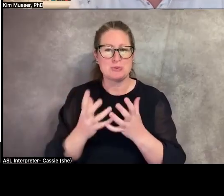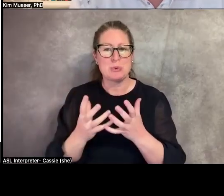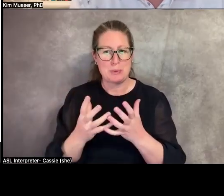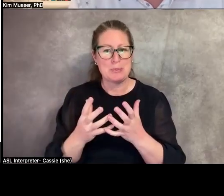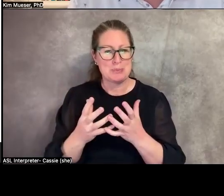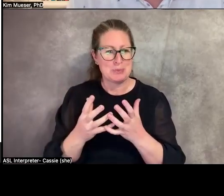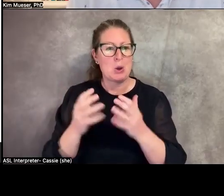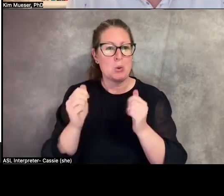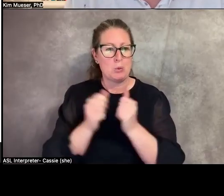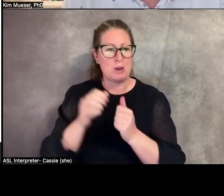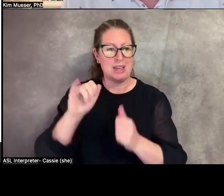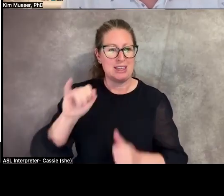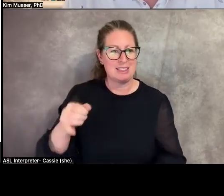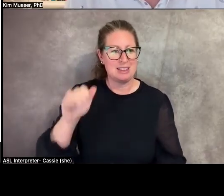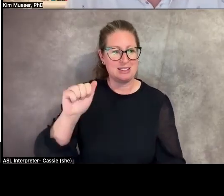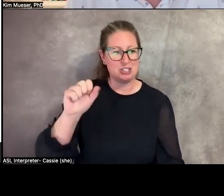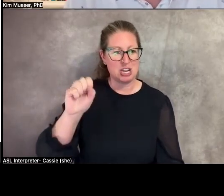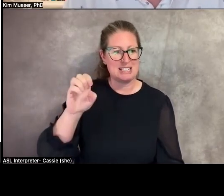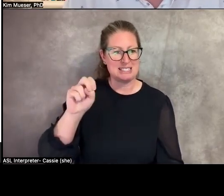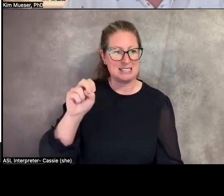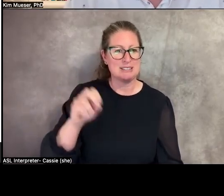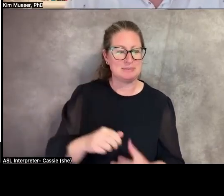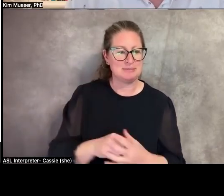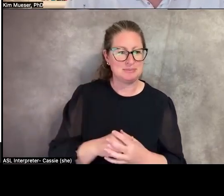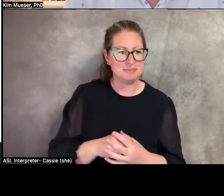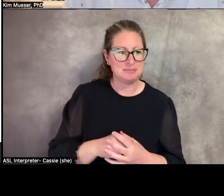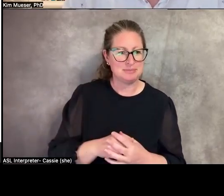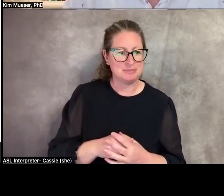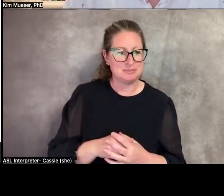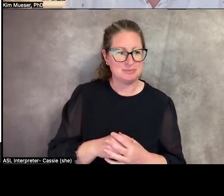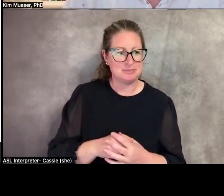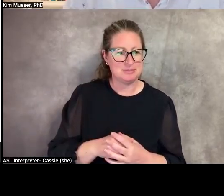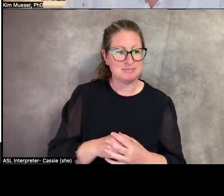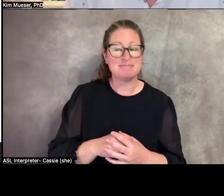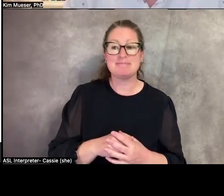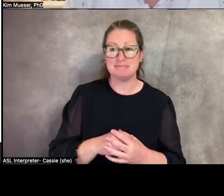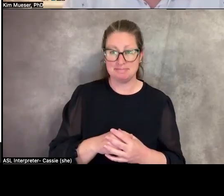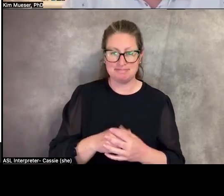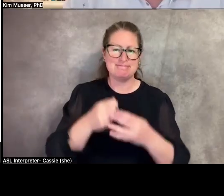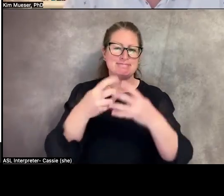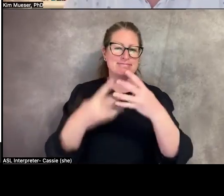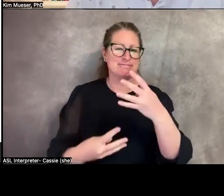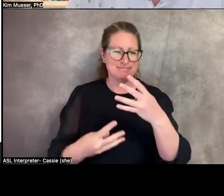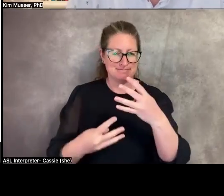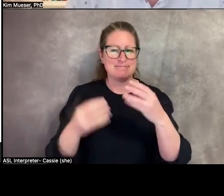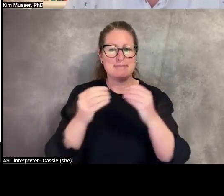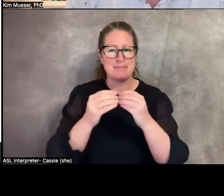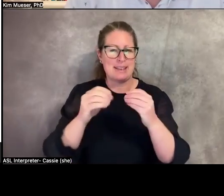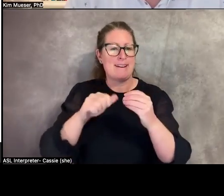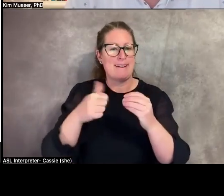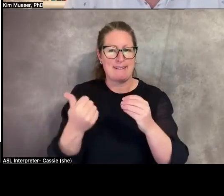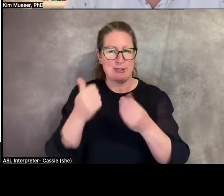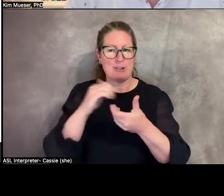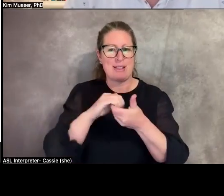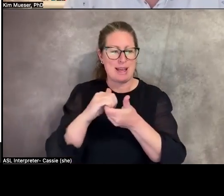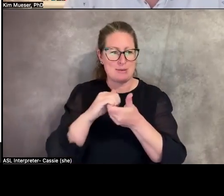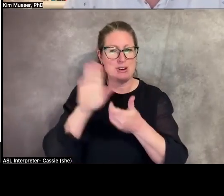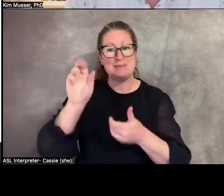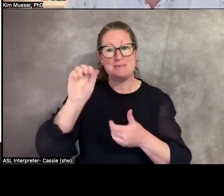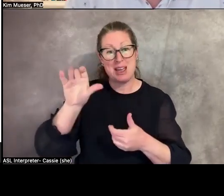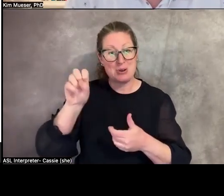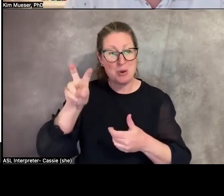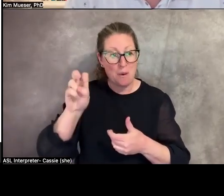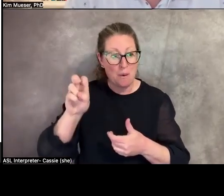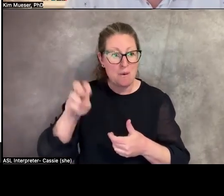with Jasen. Let's go on to the next slide. And there are many other collaborators at Baycove. Of course, there's Jasen,